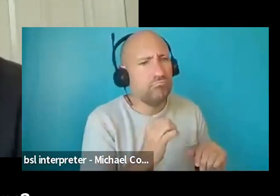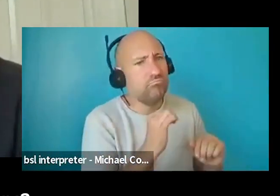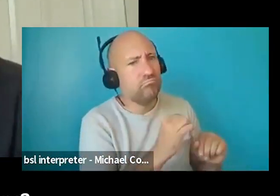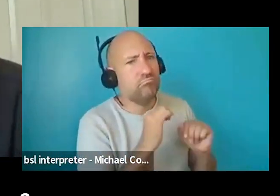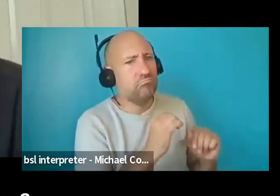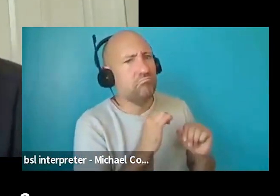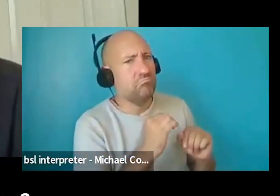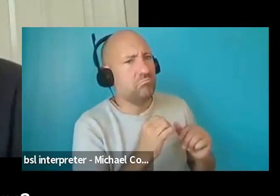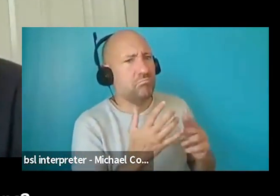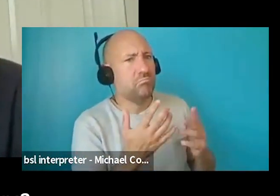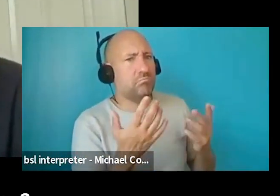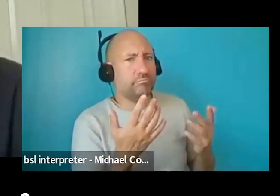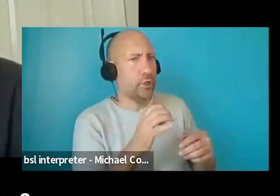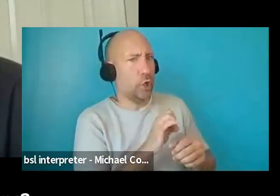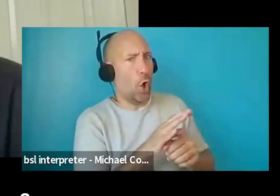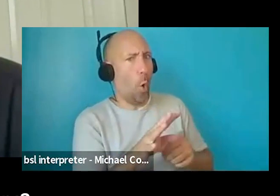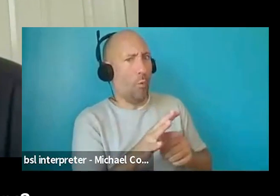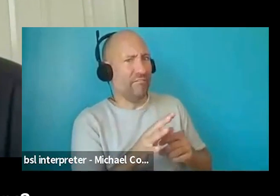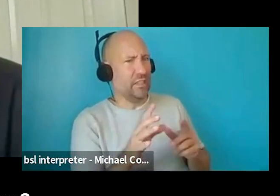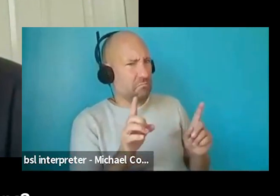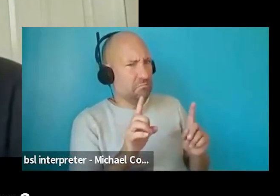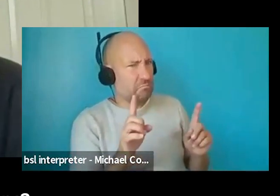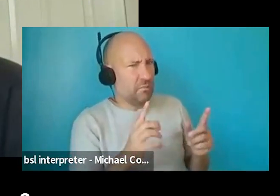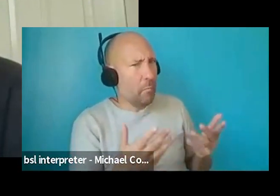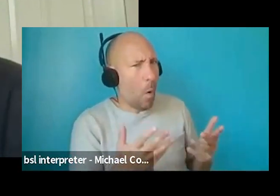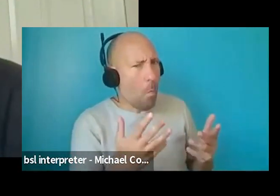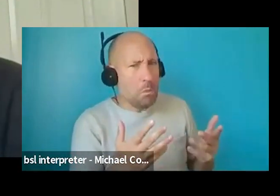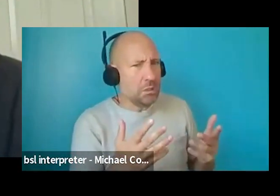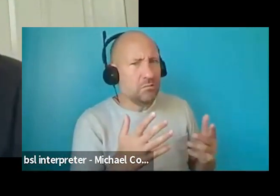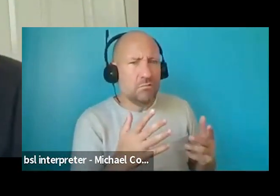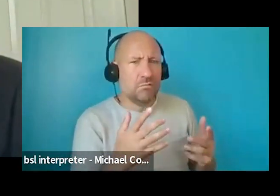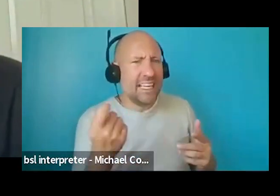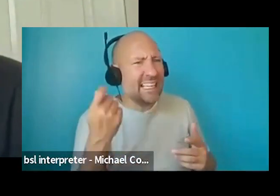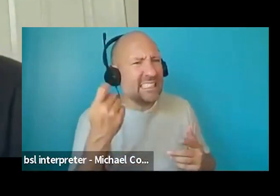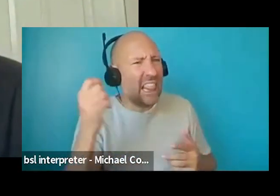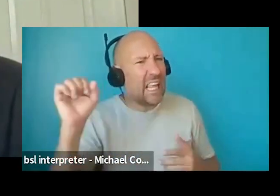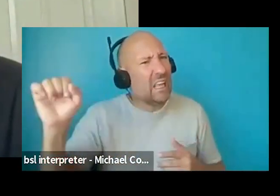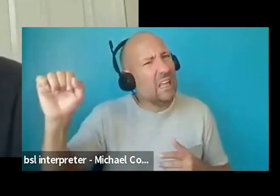of where COVID is at in Italy, perhaps.